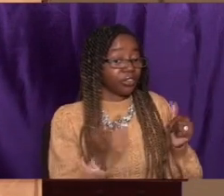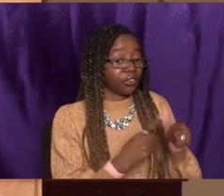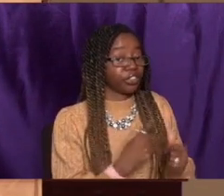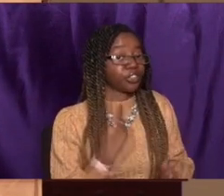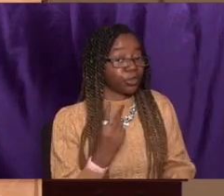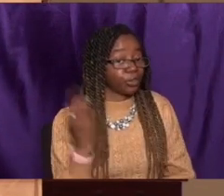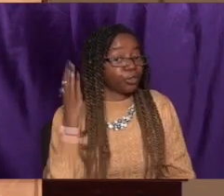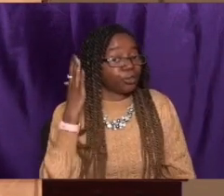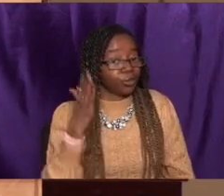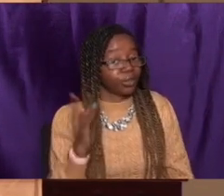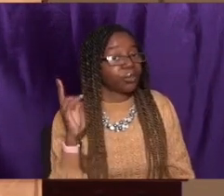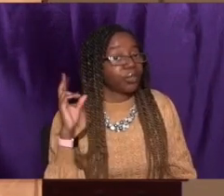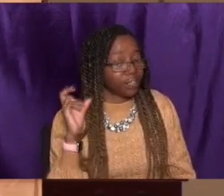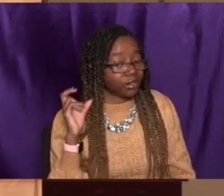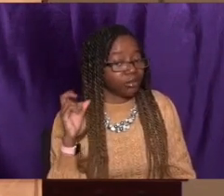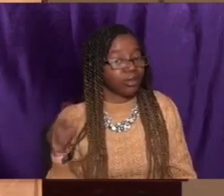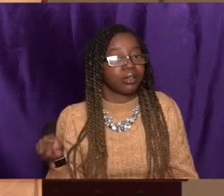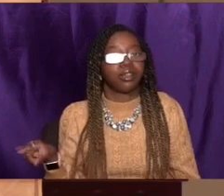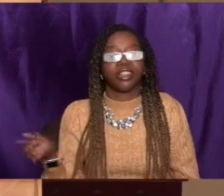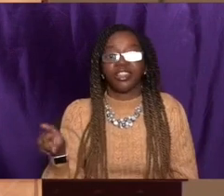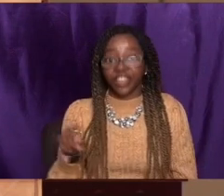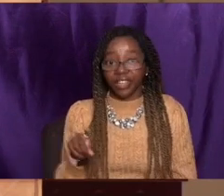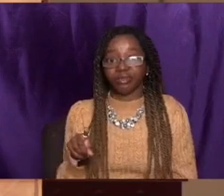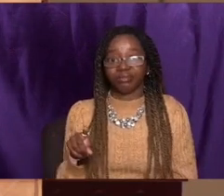you're going to hear is them.